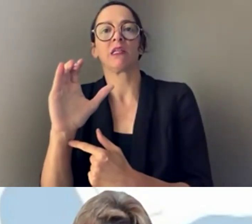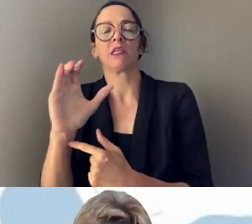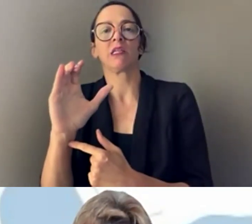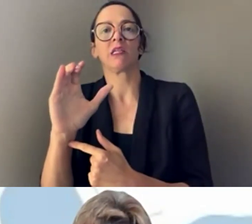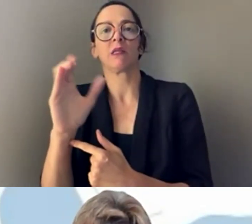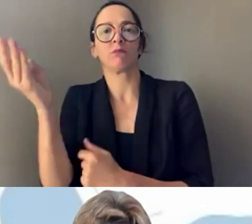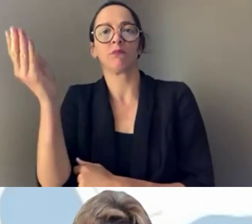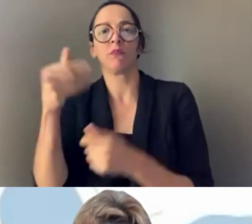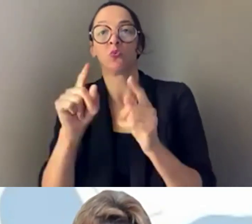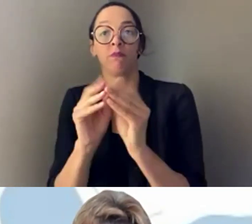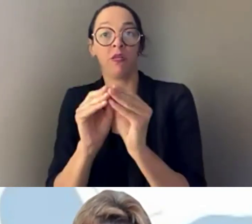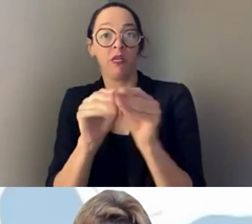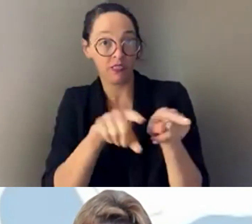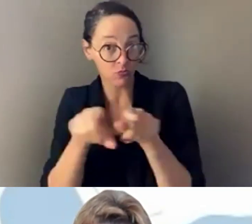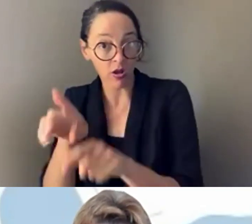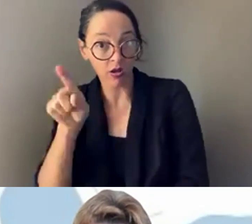Thank you.